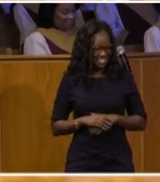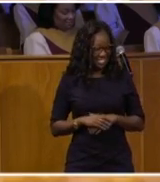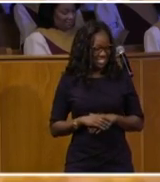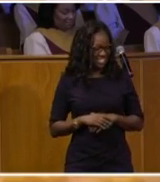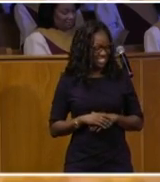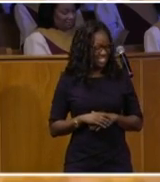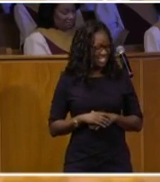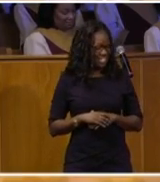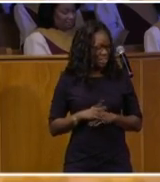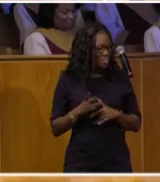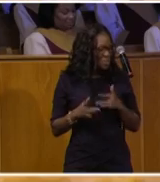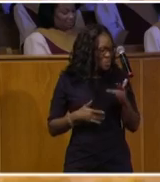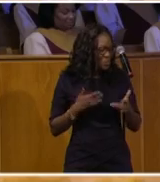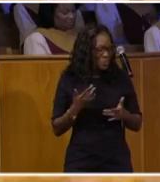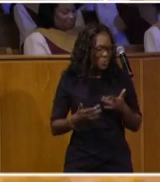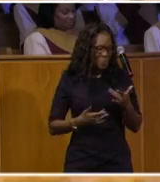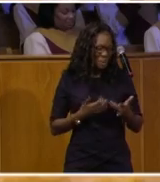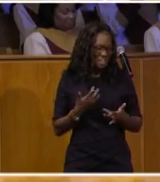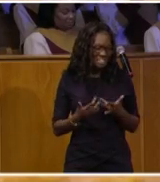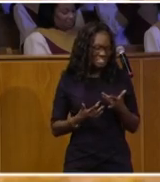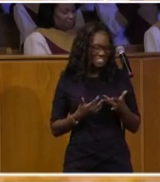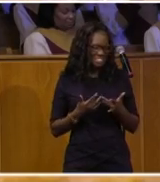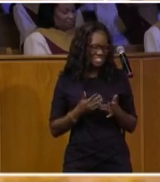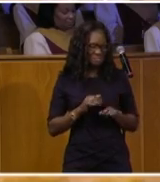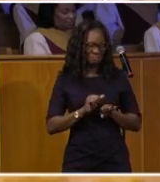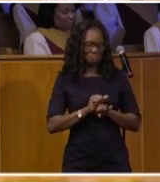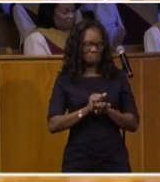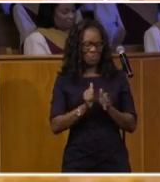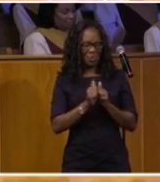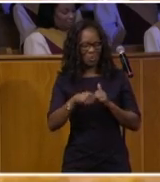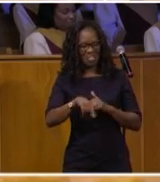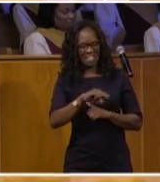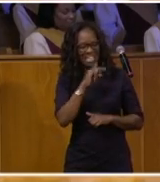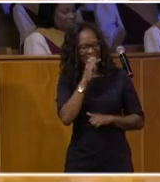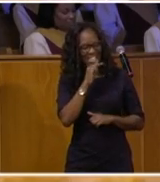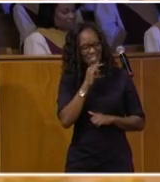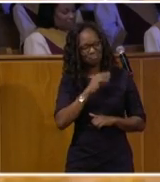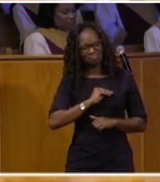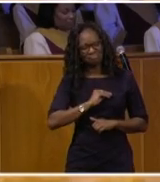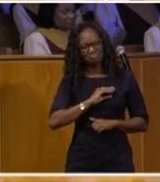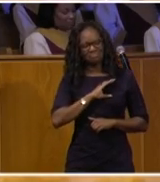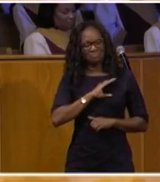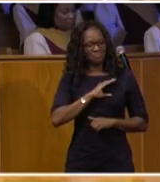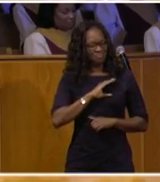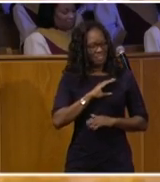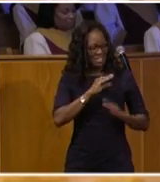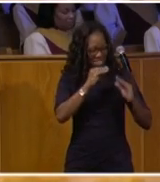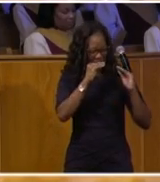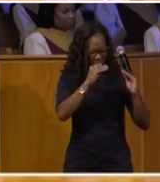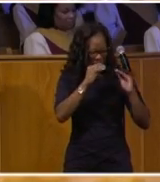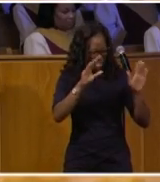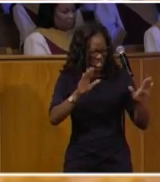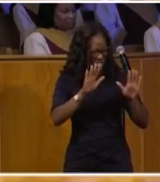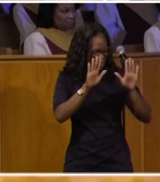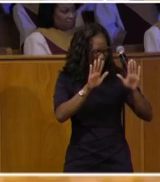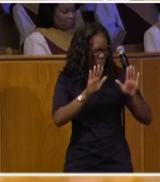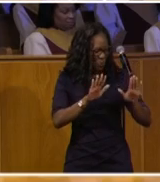But there was a joy in working with those children. There was a joy in teaching Sunday